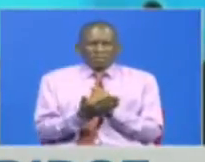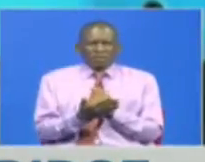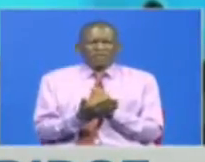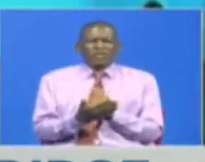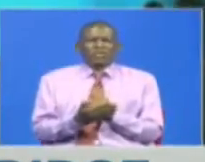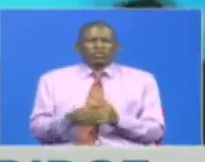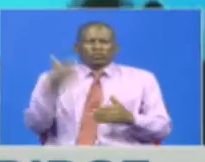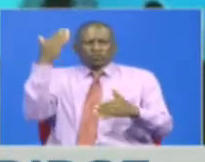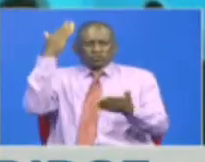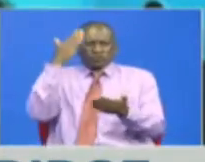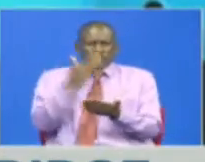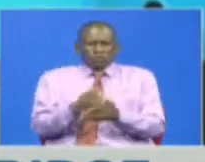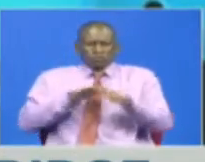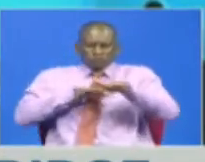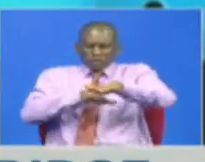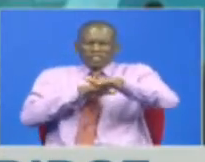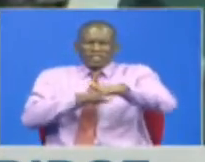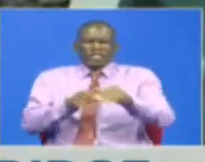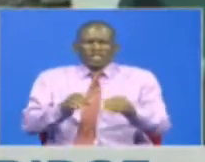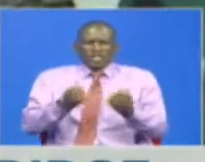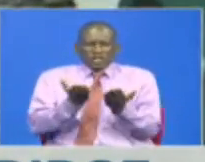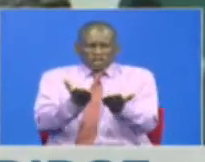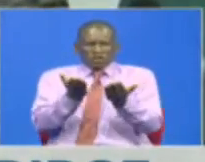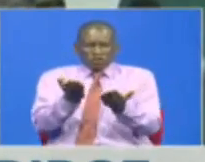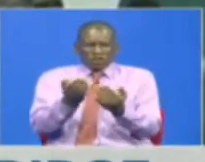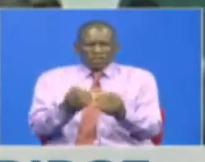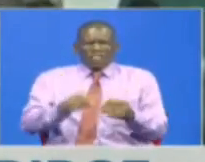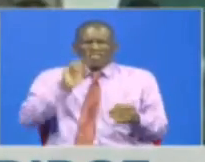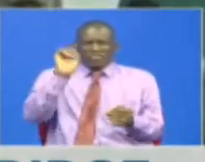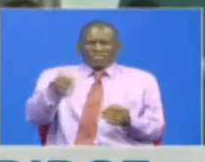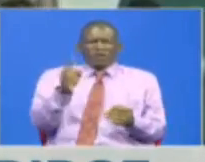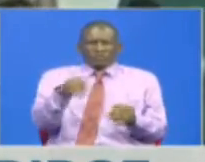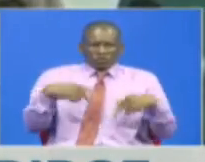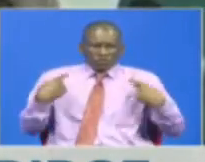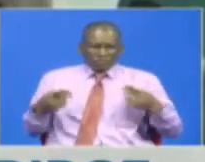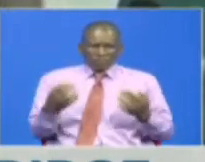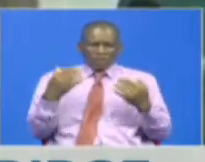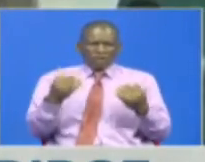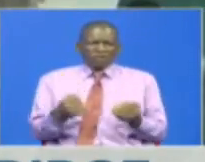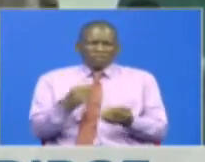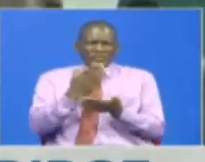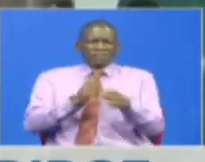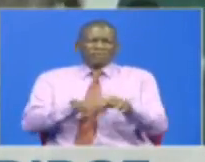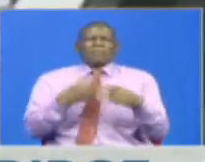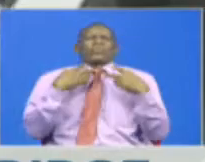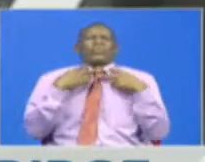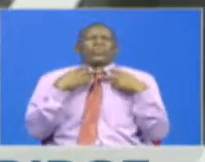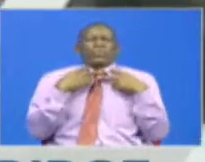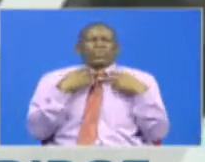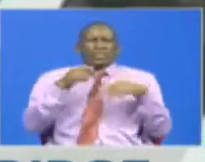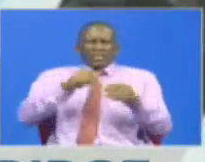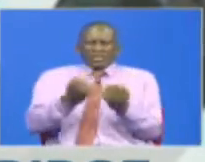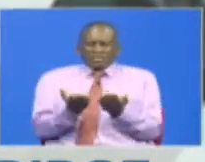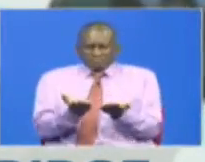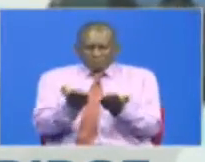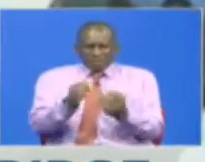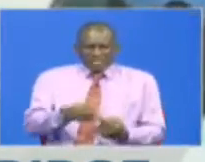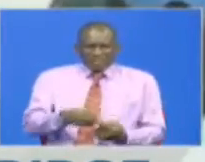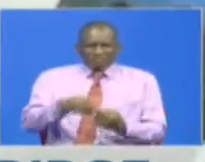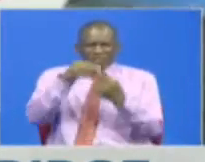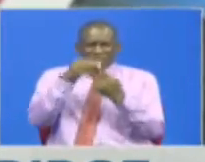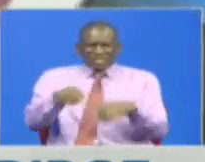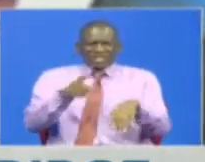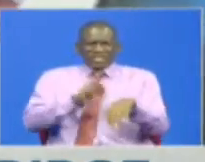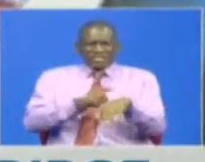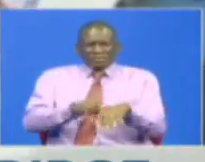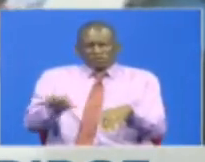jam at the Likoni crossing channel. Thousands of commuters are occasionally stranded at the channel, especially during peak